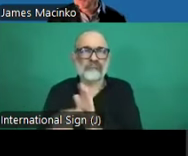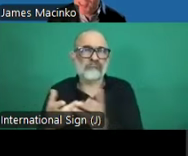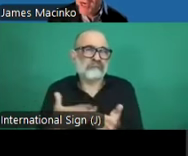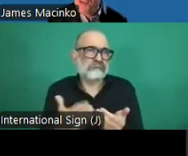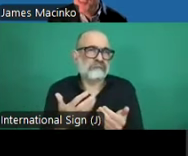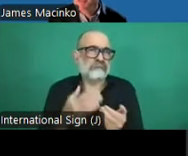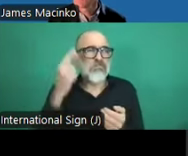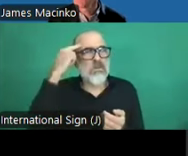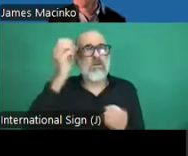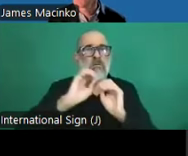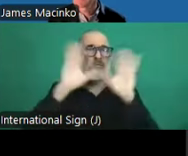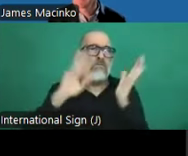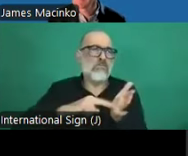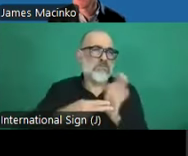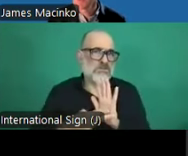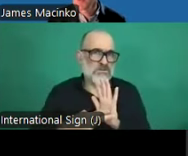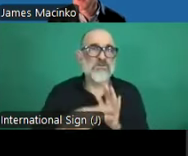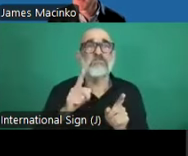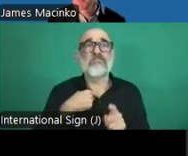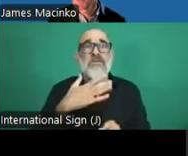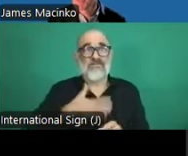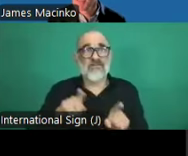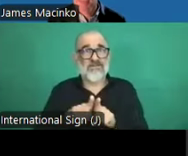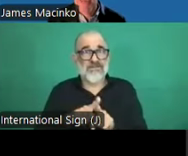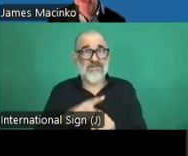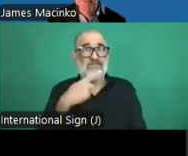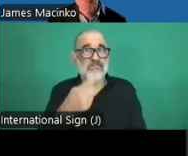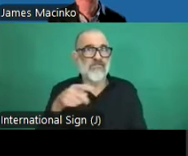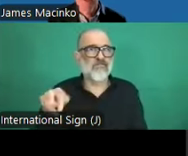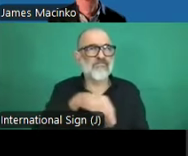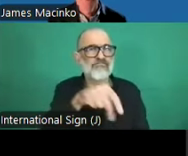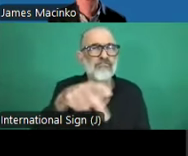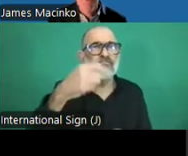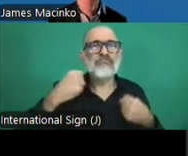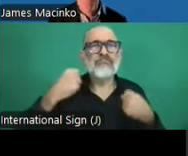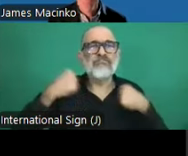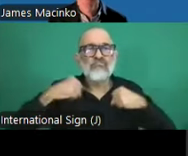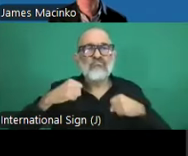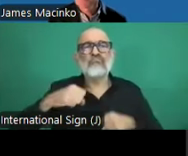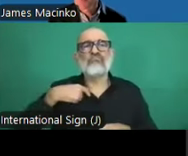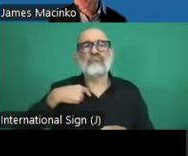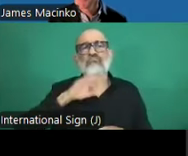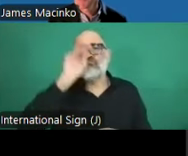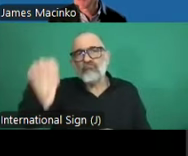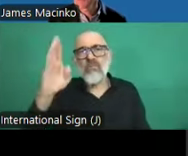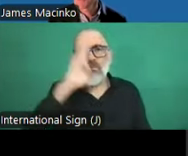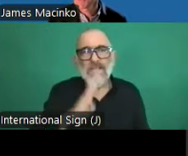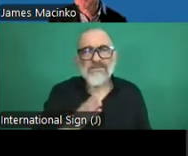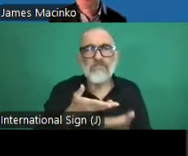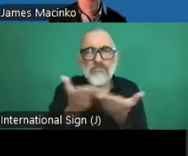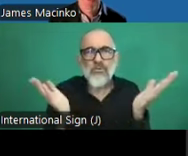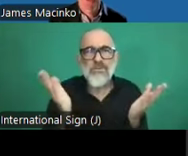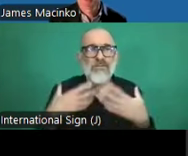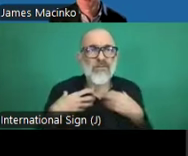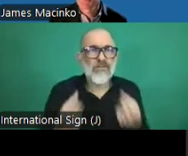to just understand what we're getting and what we might be missing with this indicator. So in this survey, it's a national survey